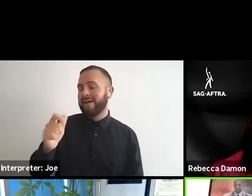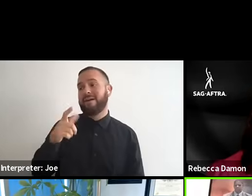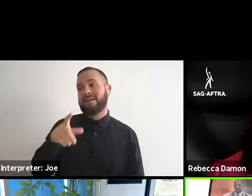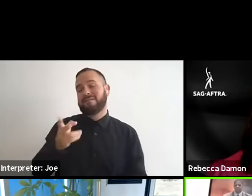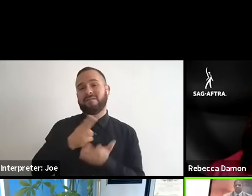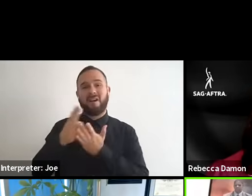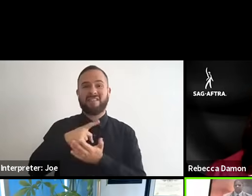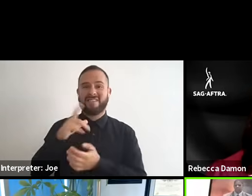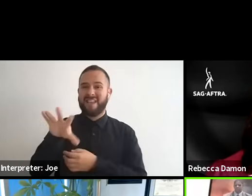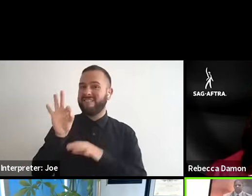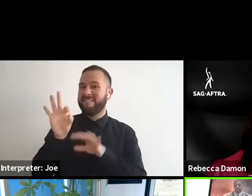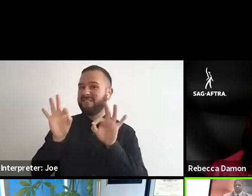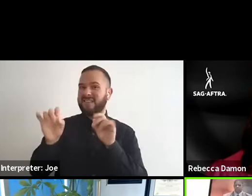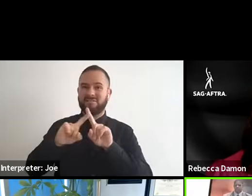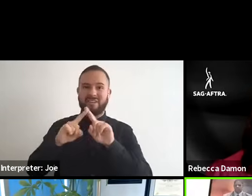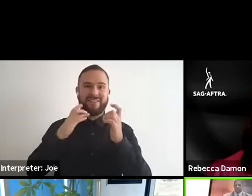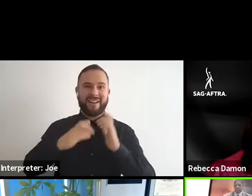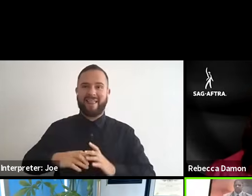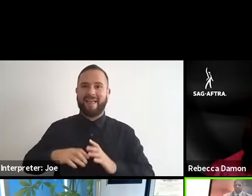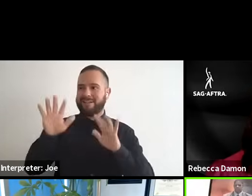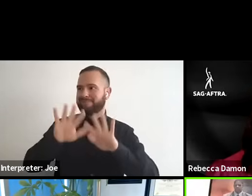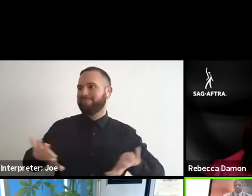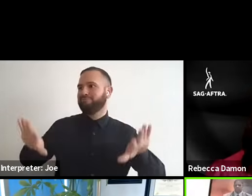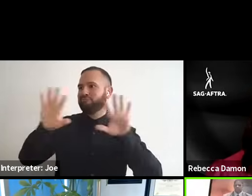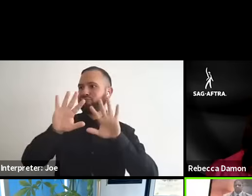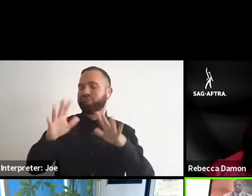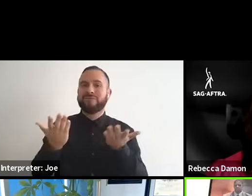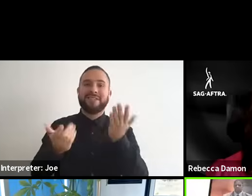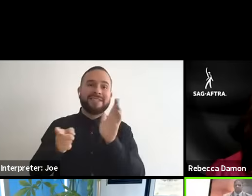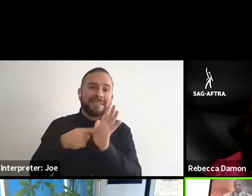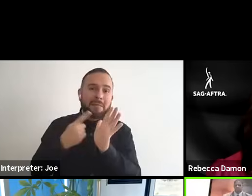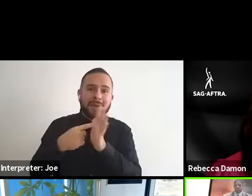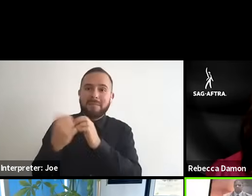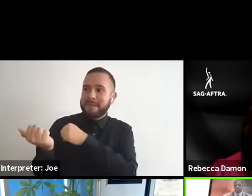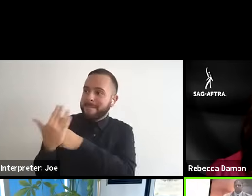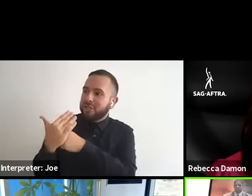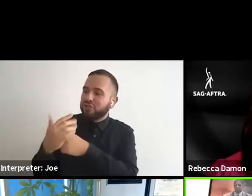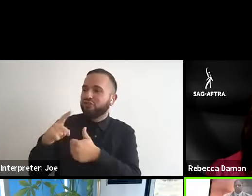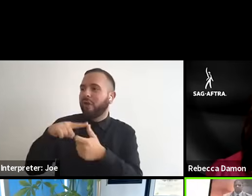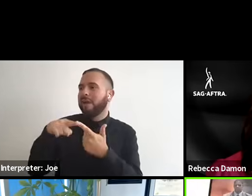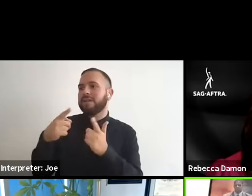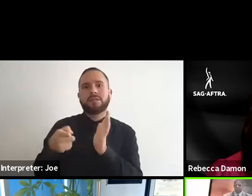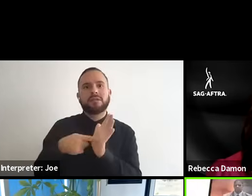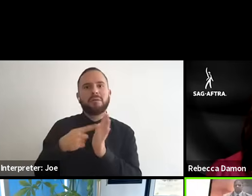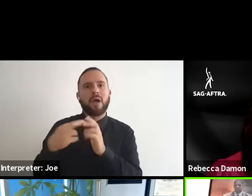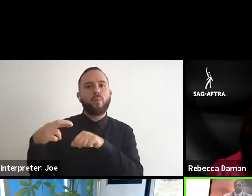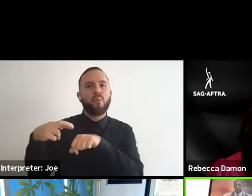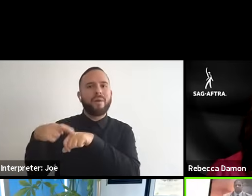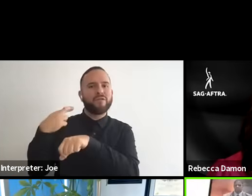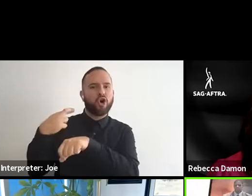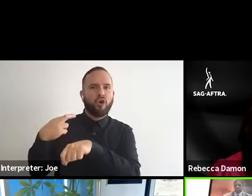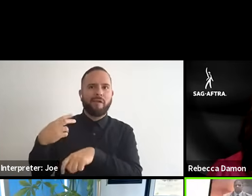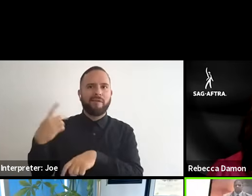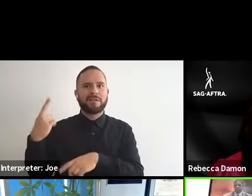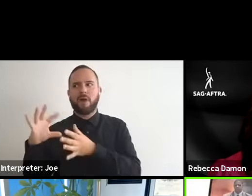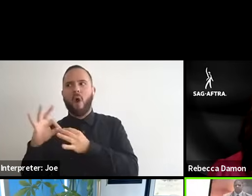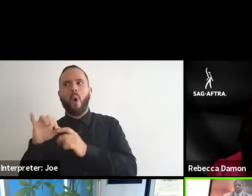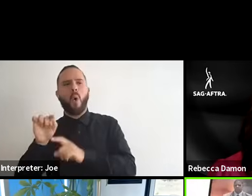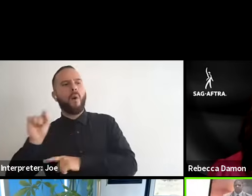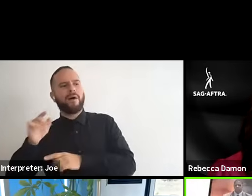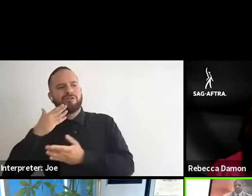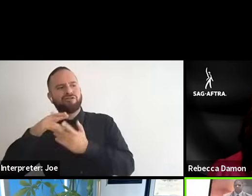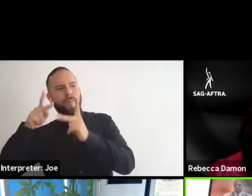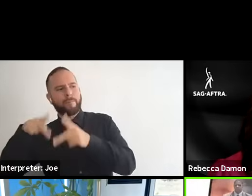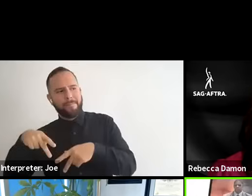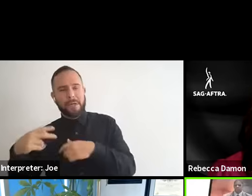been submissions, whether it been referrals, and I would always be open to that person that at times had a whole